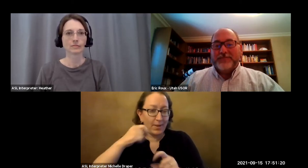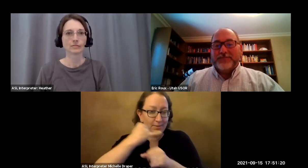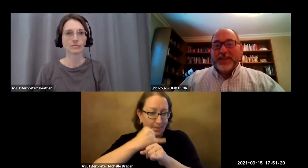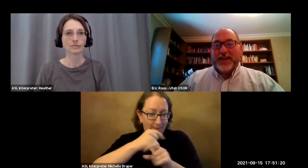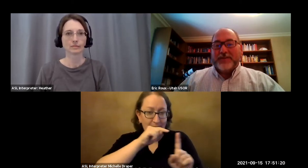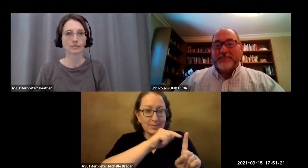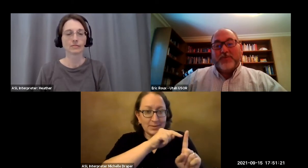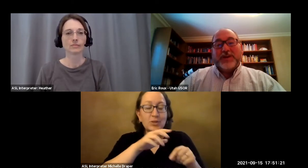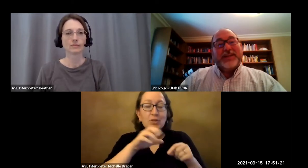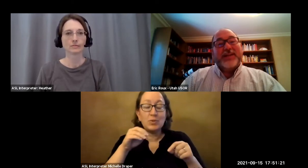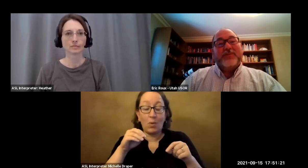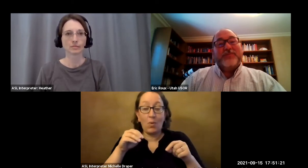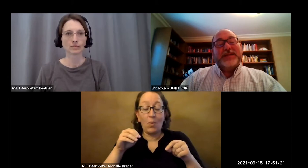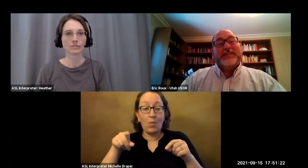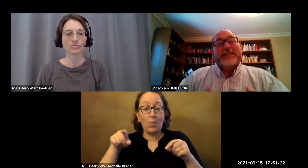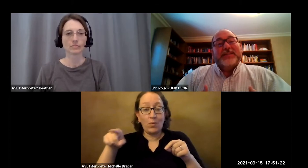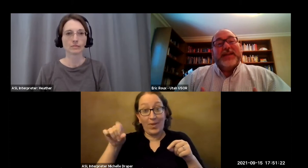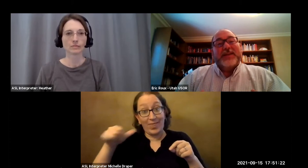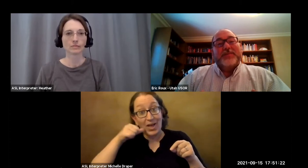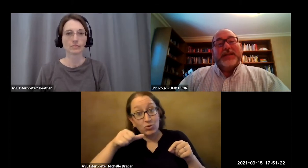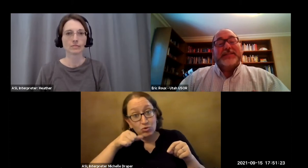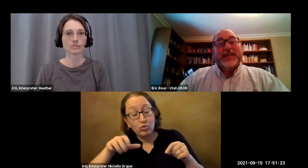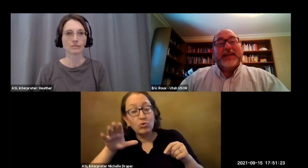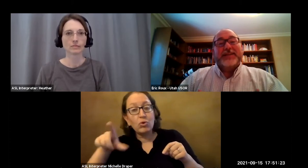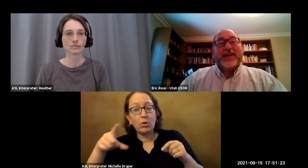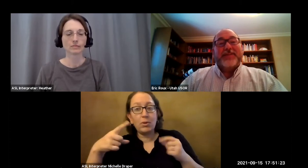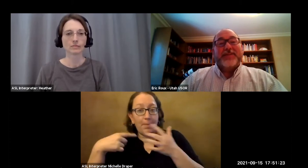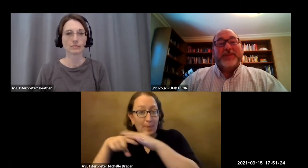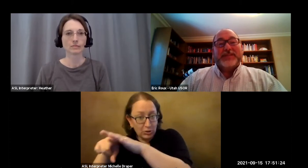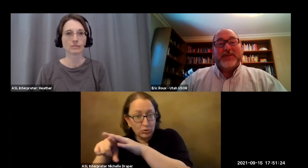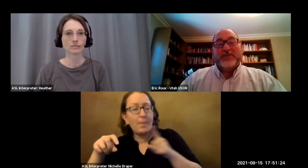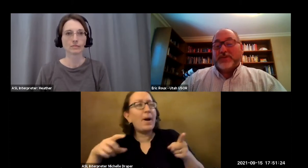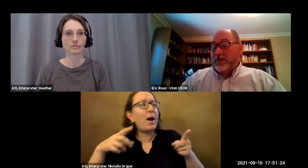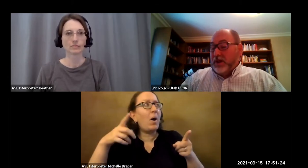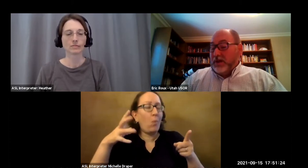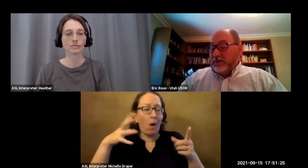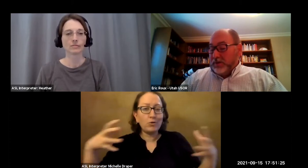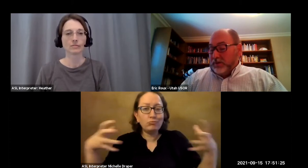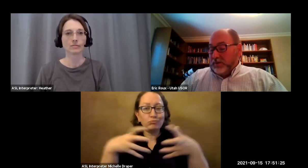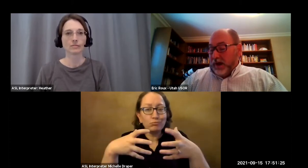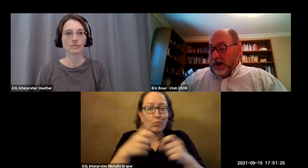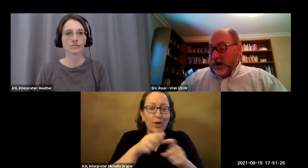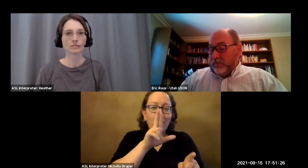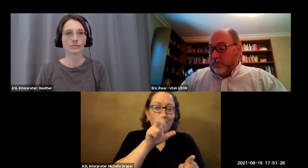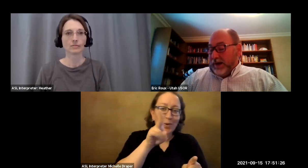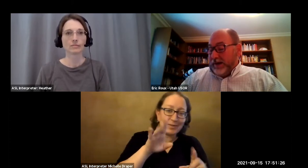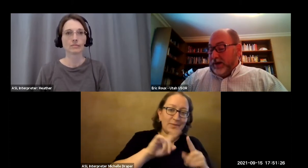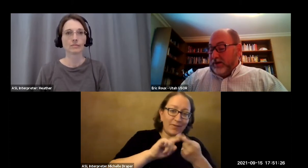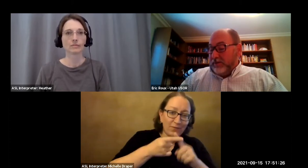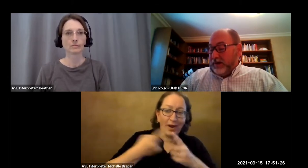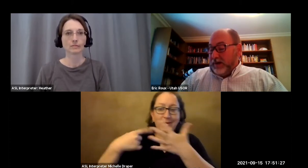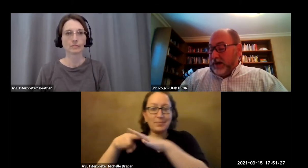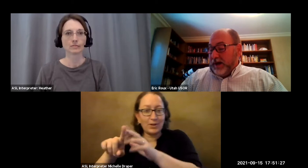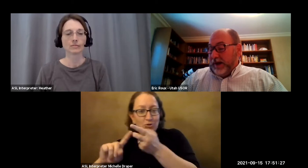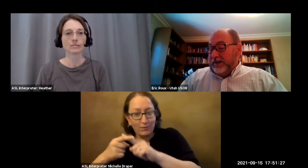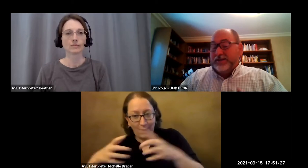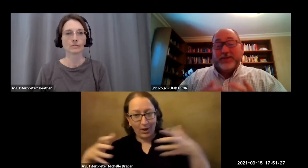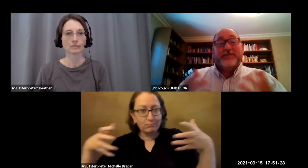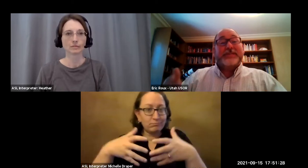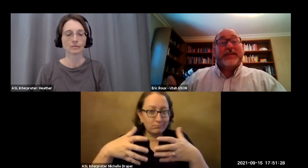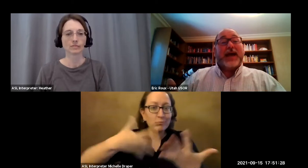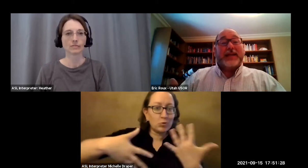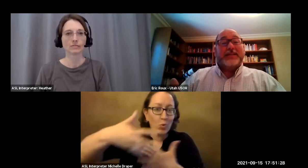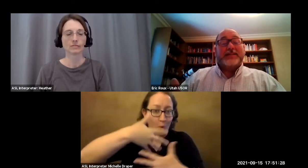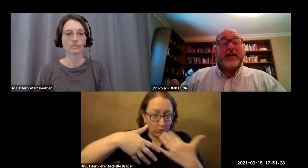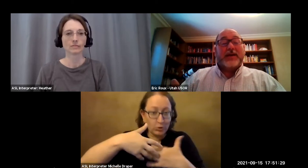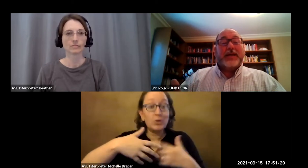they want a reason and a place to get together and be social. So right now I can